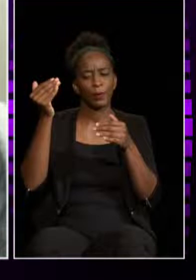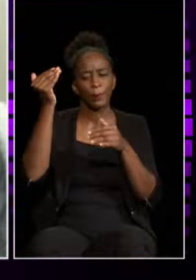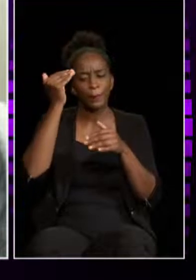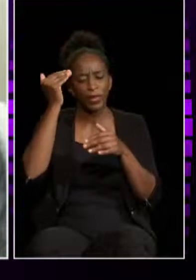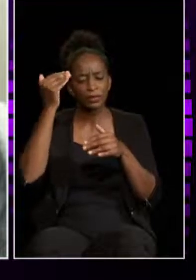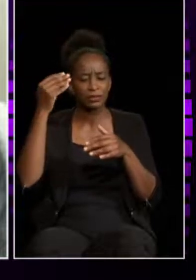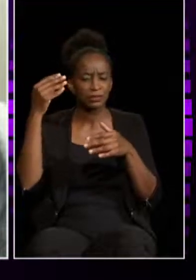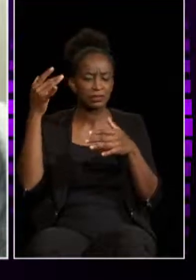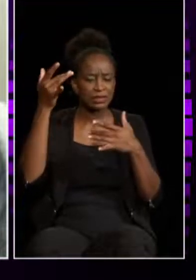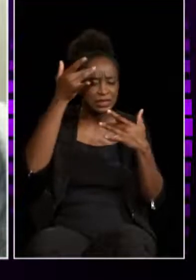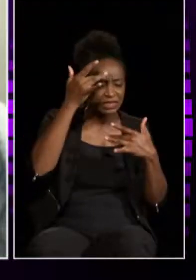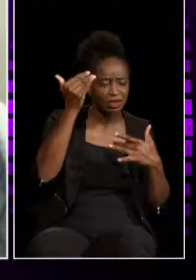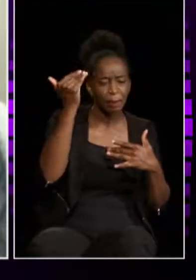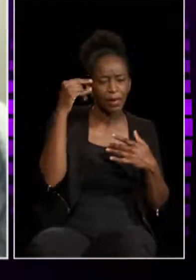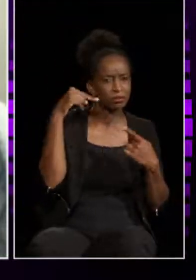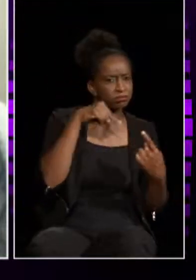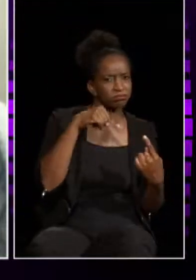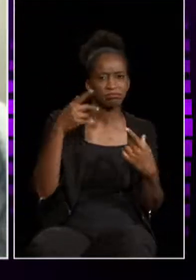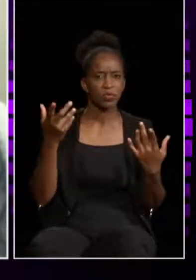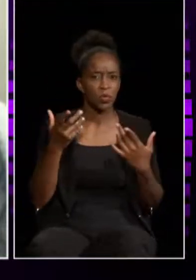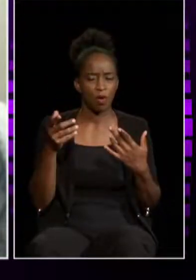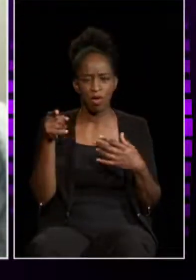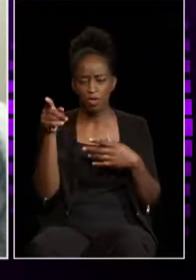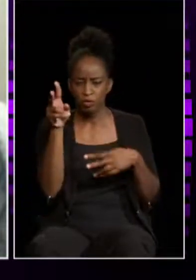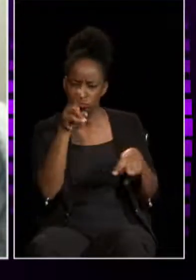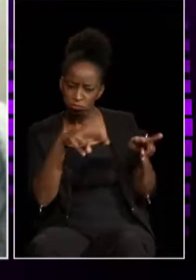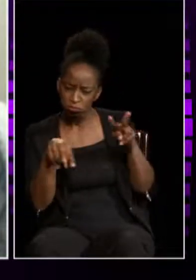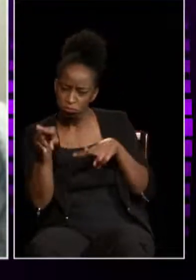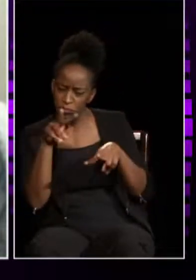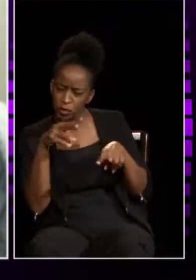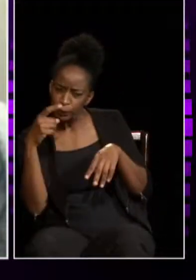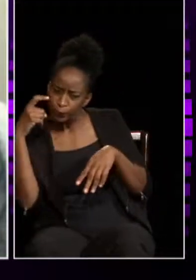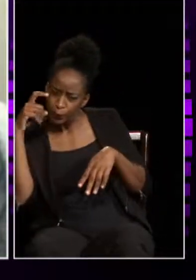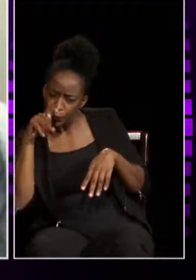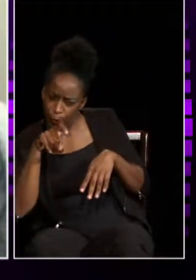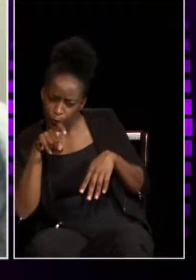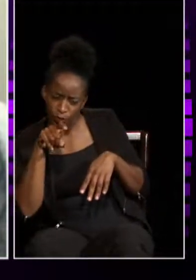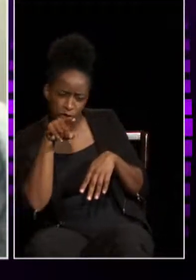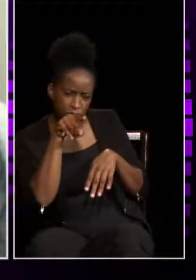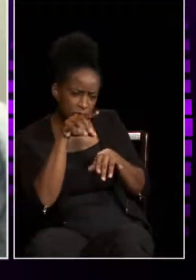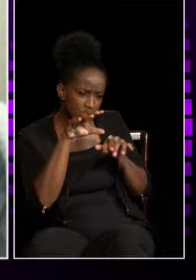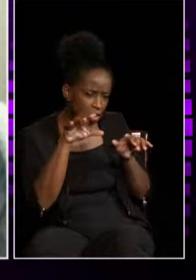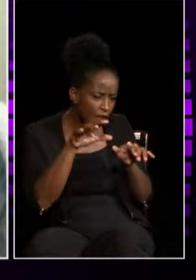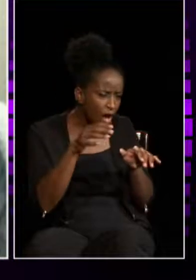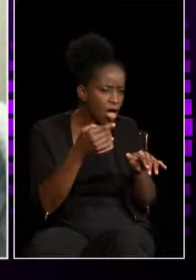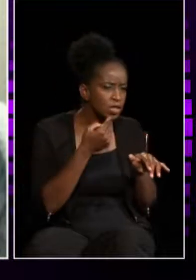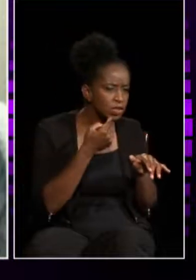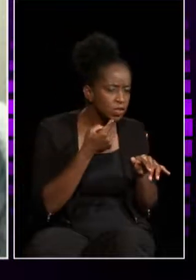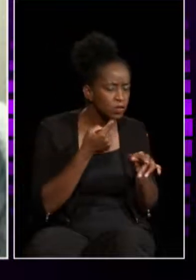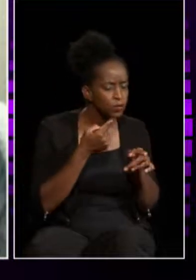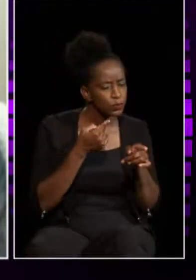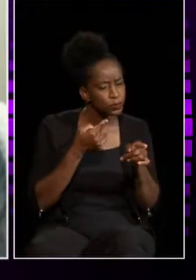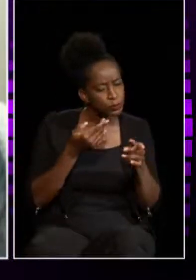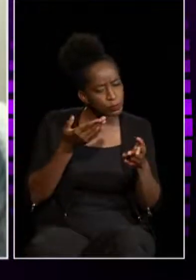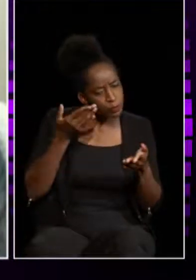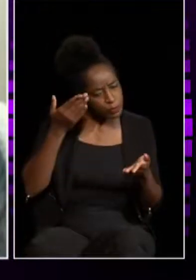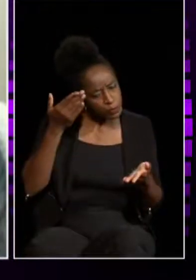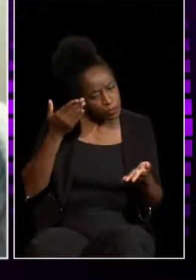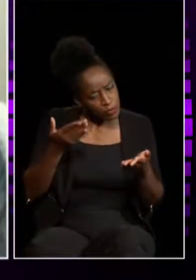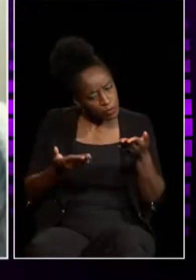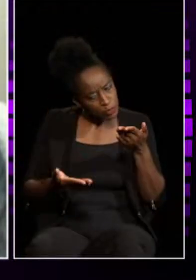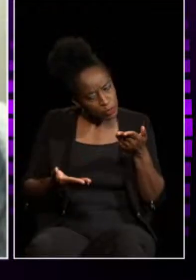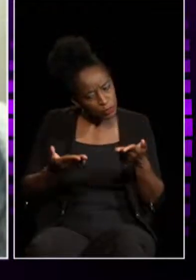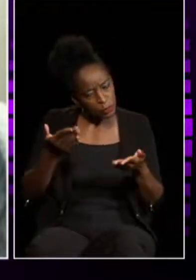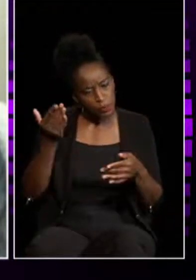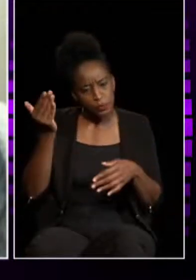early, you can work with your child, your student, to